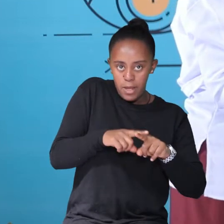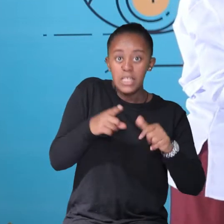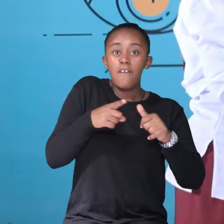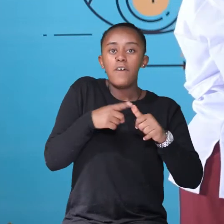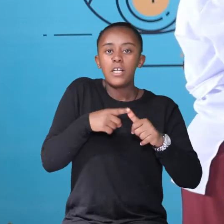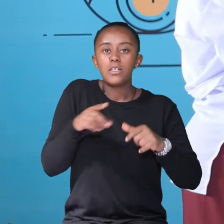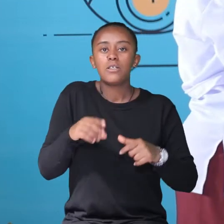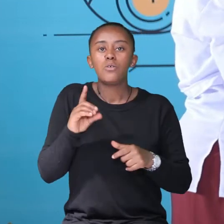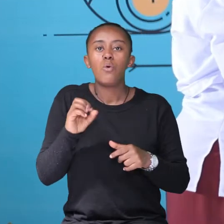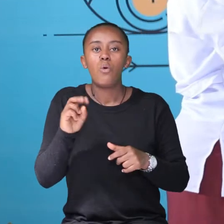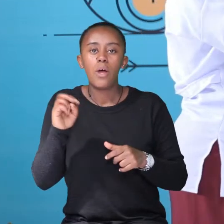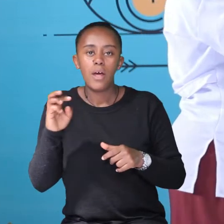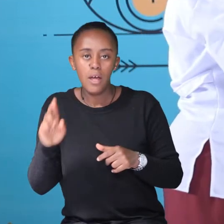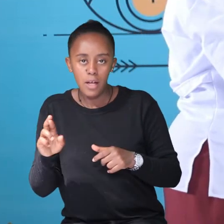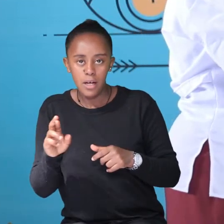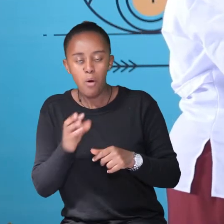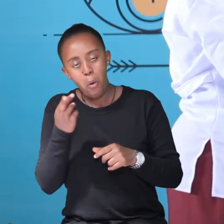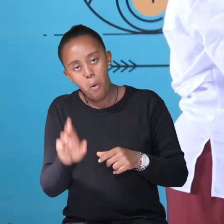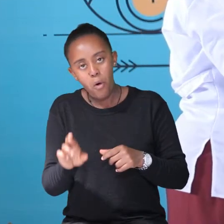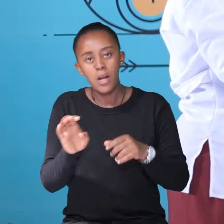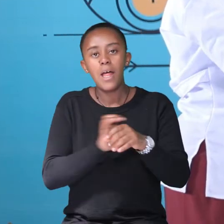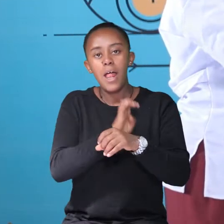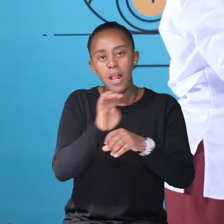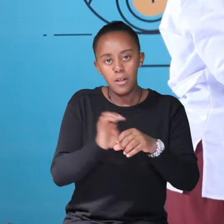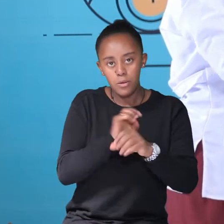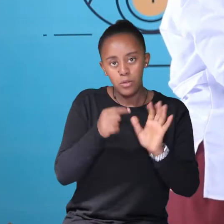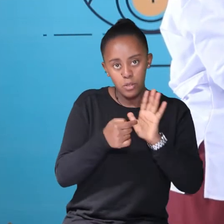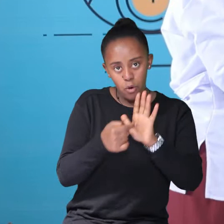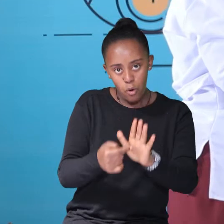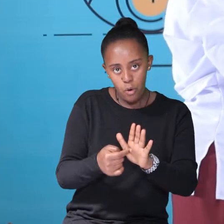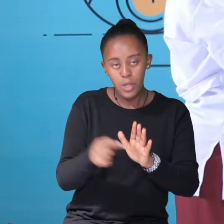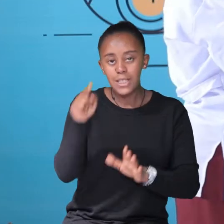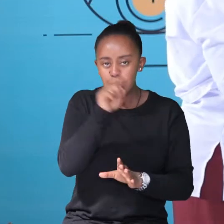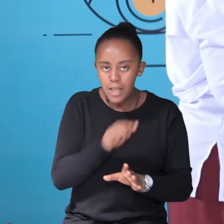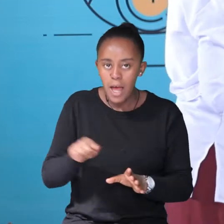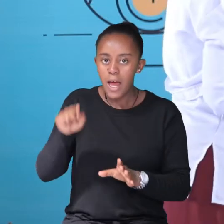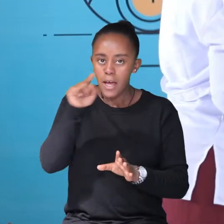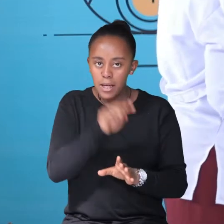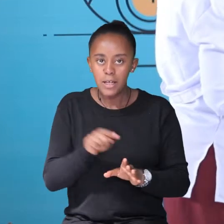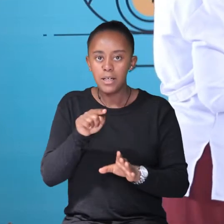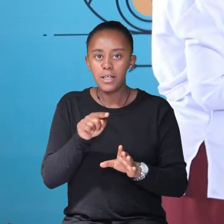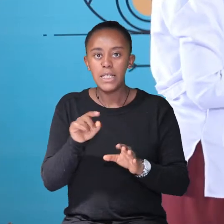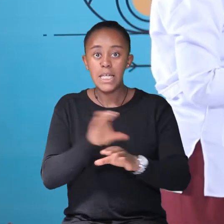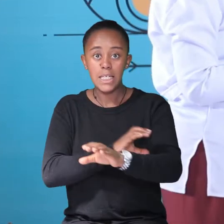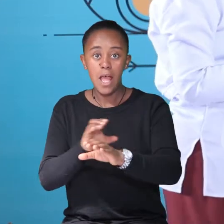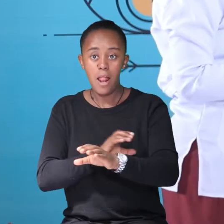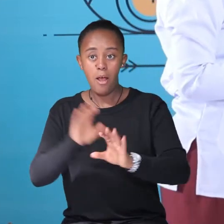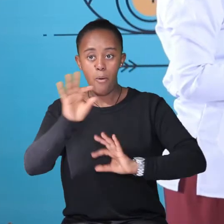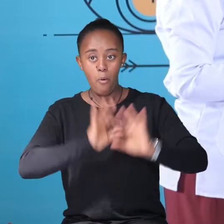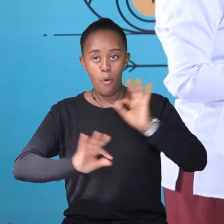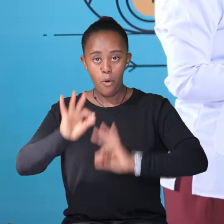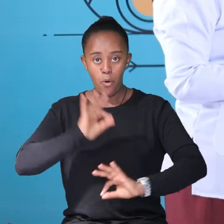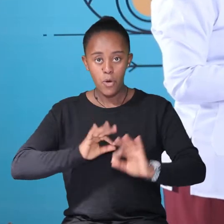donor, or the electrons will show sort of cycling with the same molecule. And in